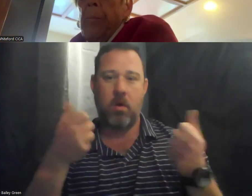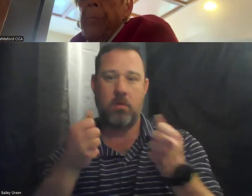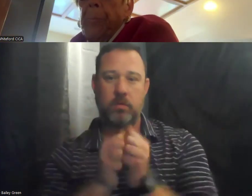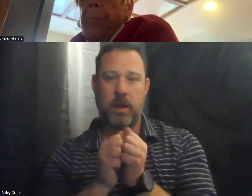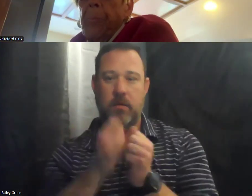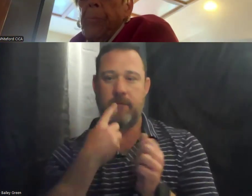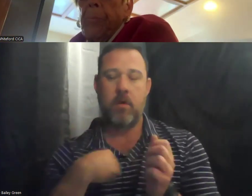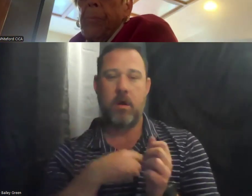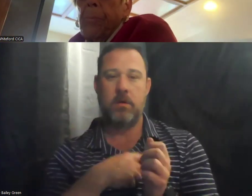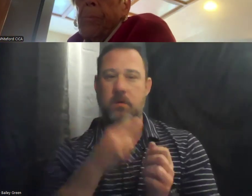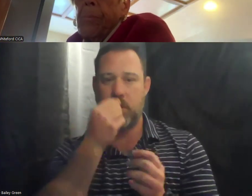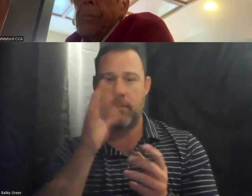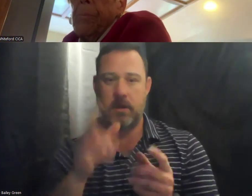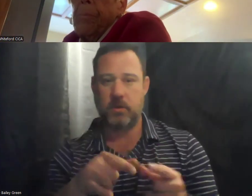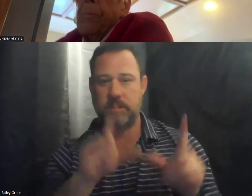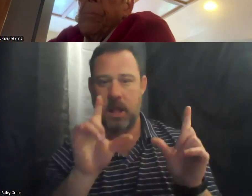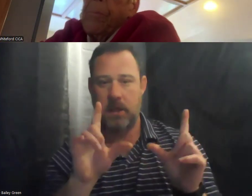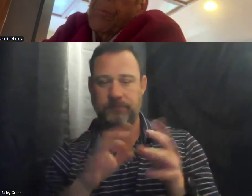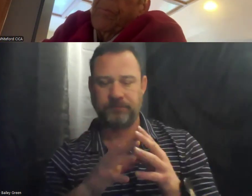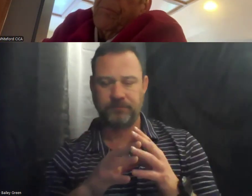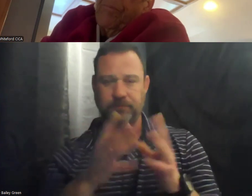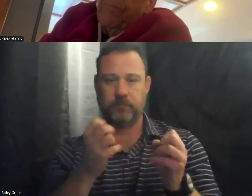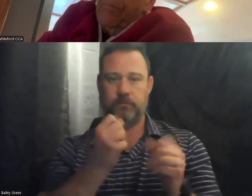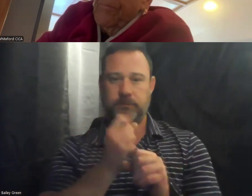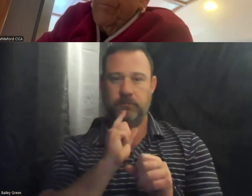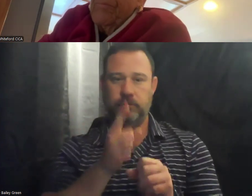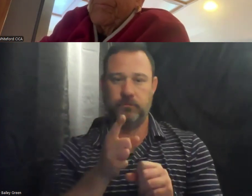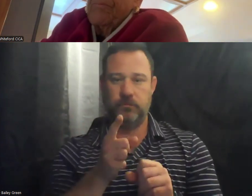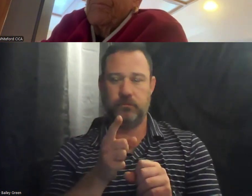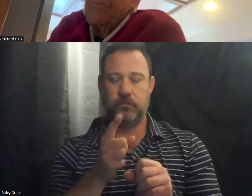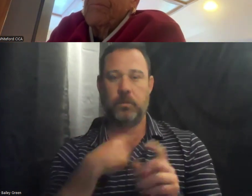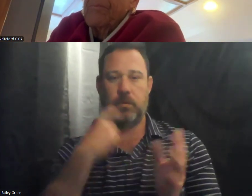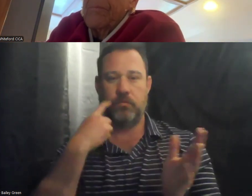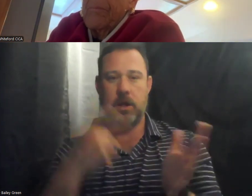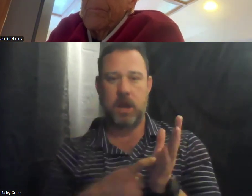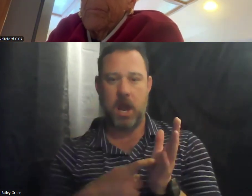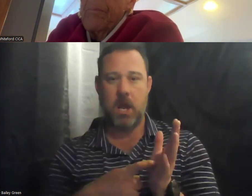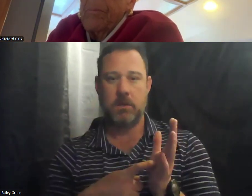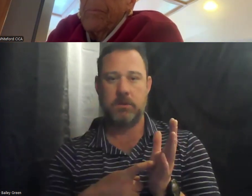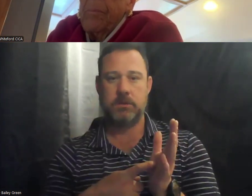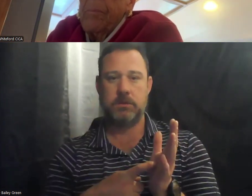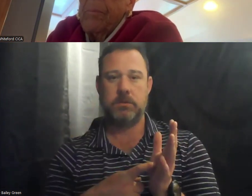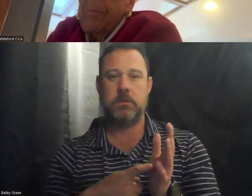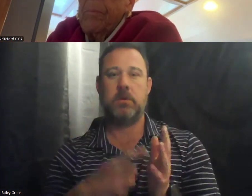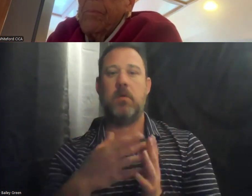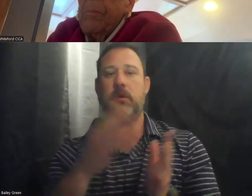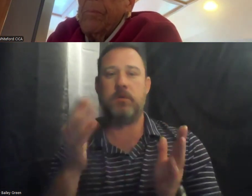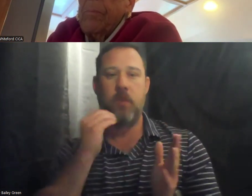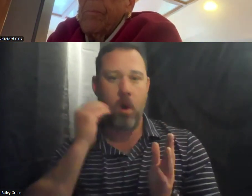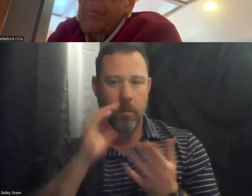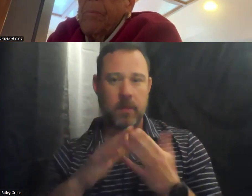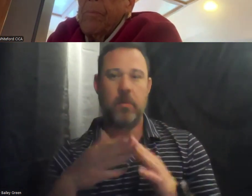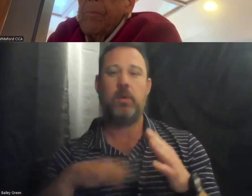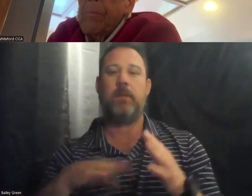And if you don't mind showing the slides, I also wanted to make sure that we recognize the rest of the home and community-based